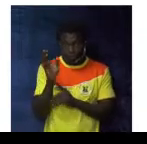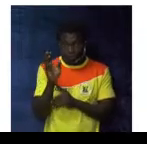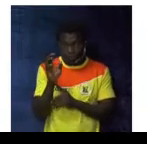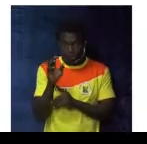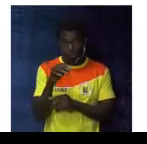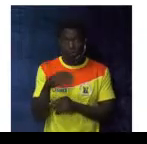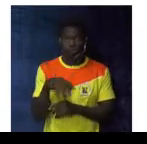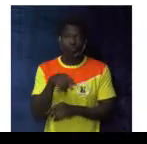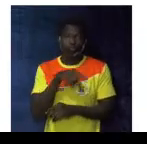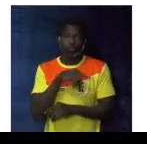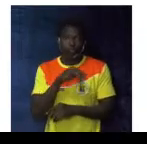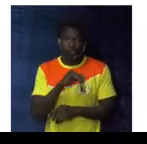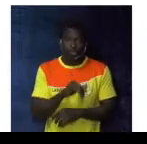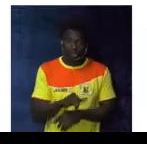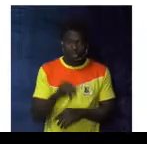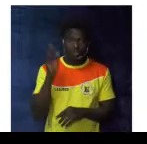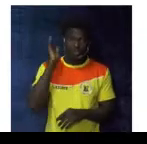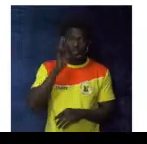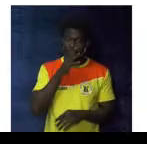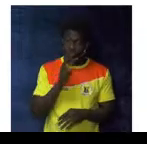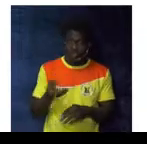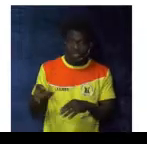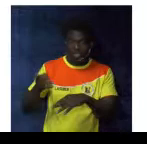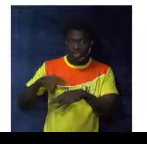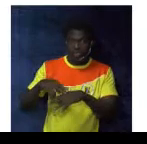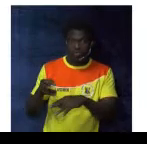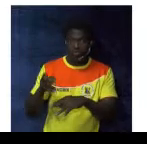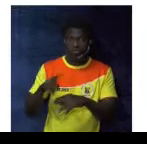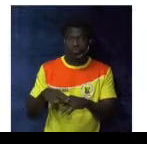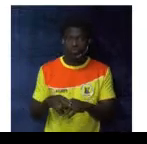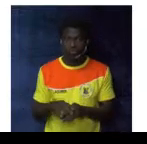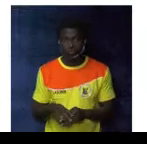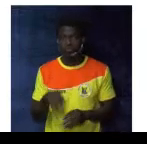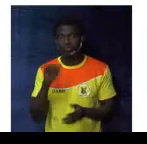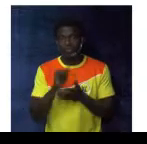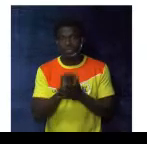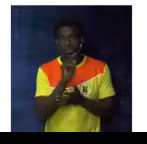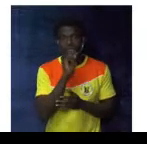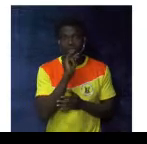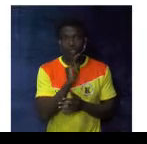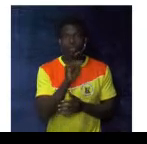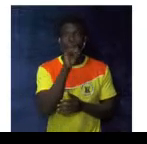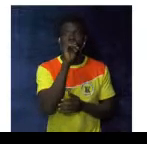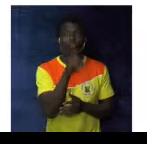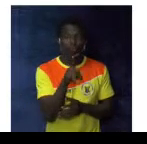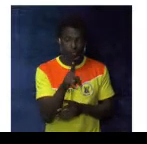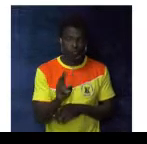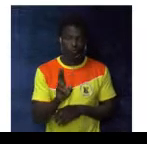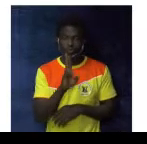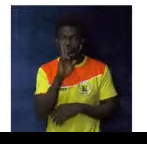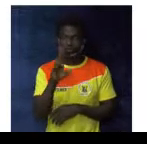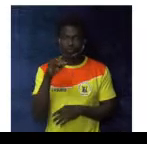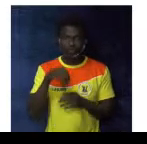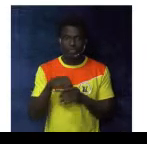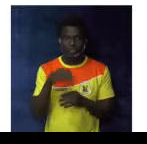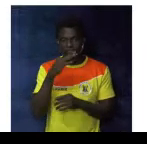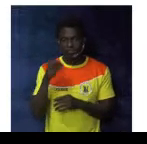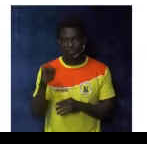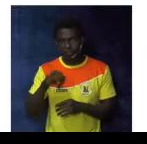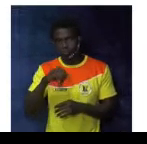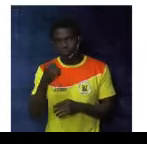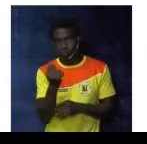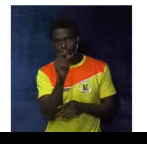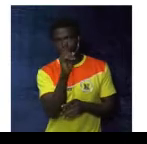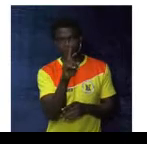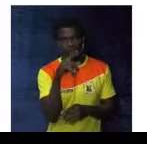the quantity and quality of that crops will be improved. That's one application of agricultural